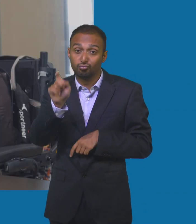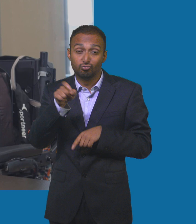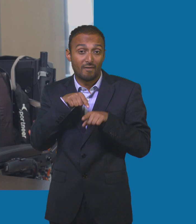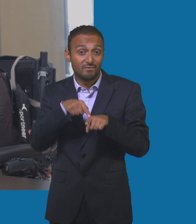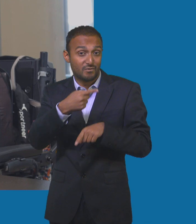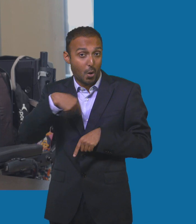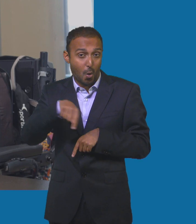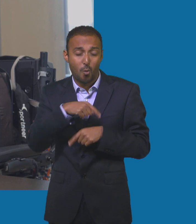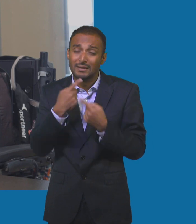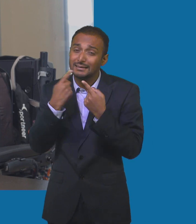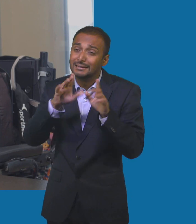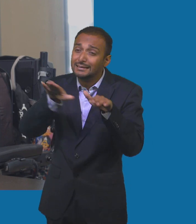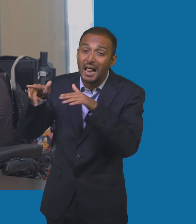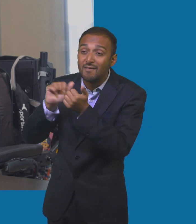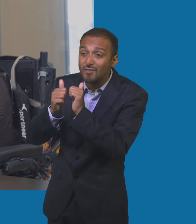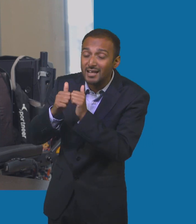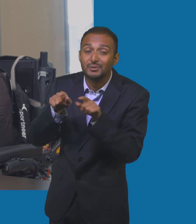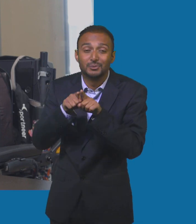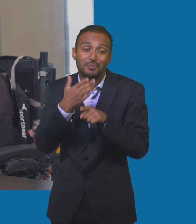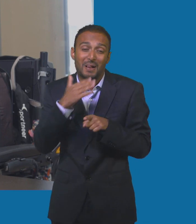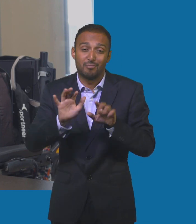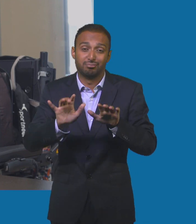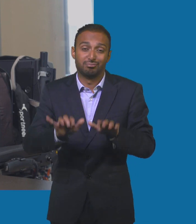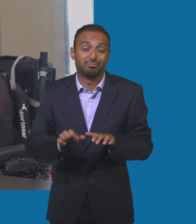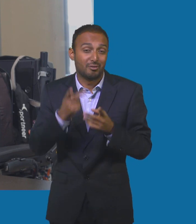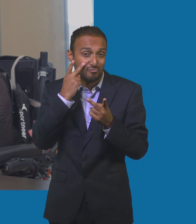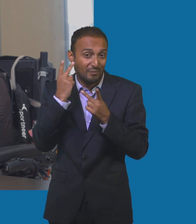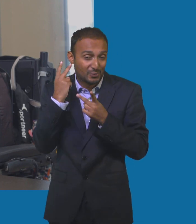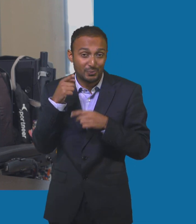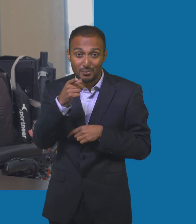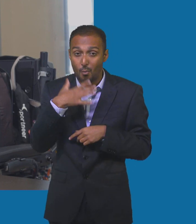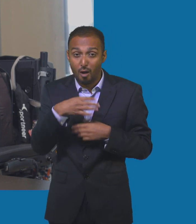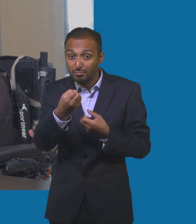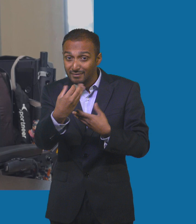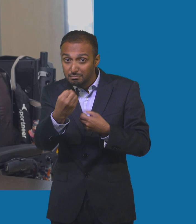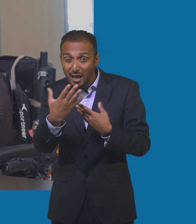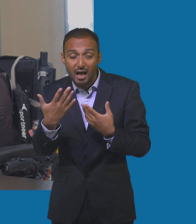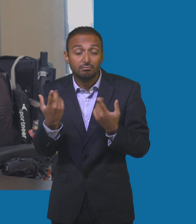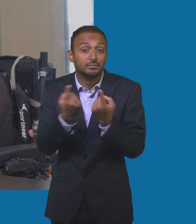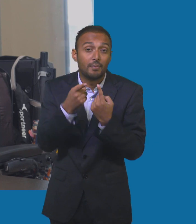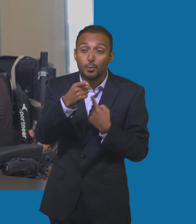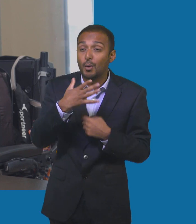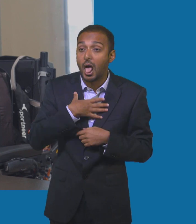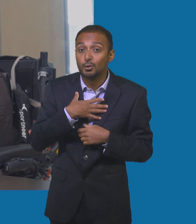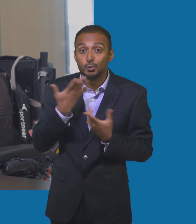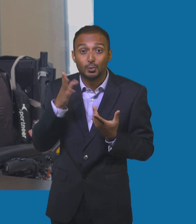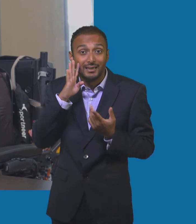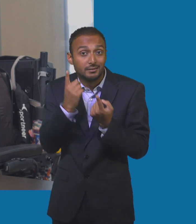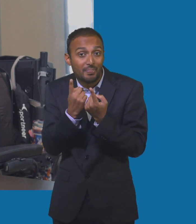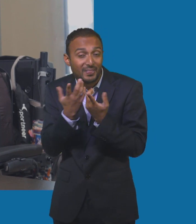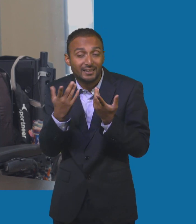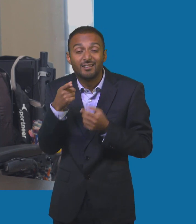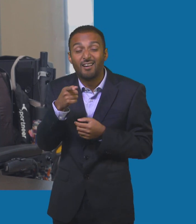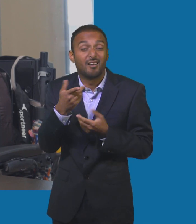friends, and please leave a review. If you want to tell us what you thought, or if there's, something that you'd like to hear, come and say a good